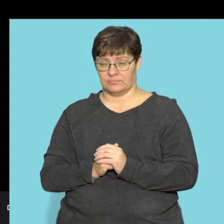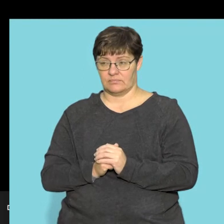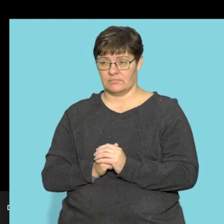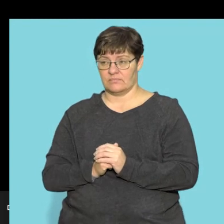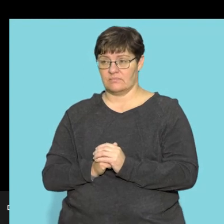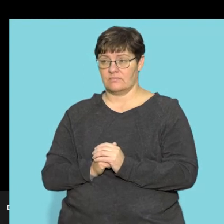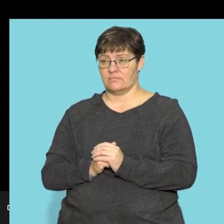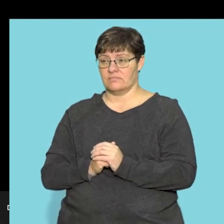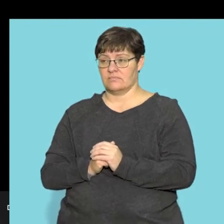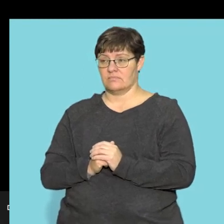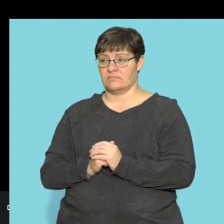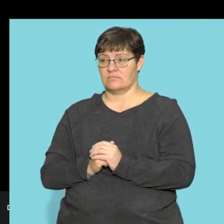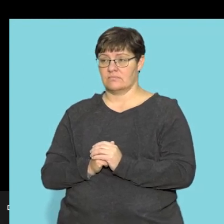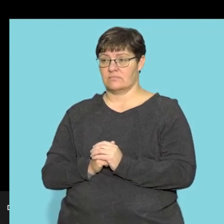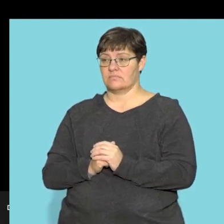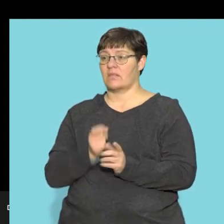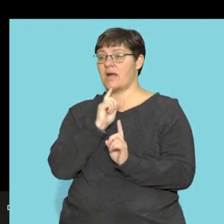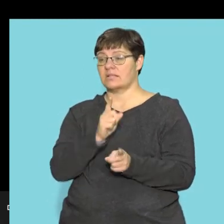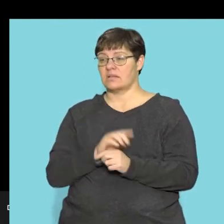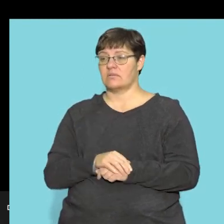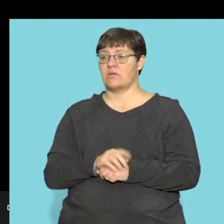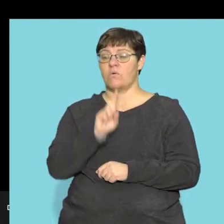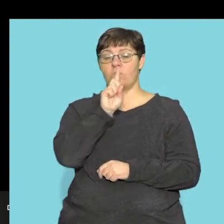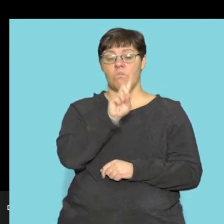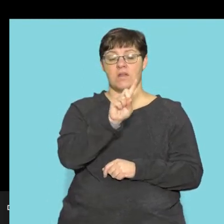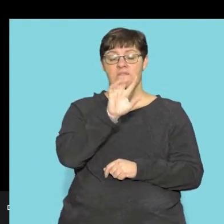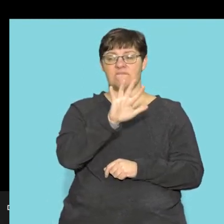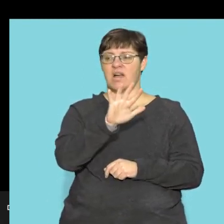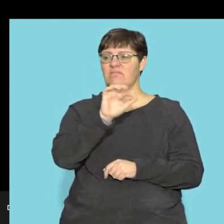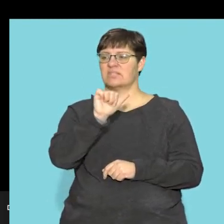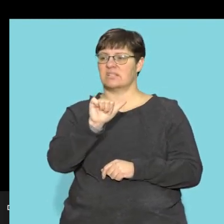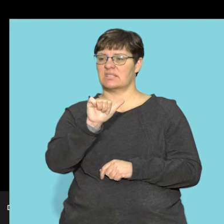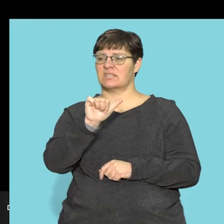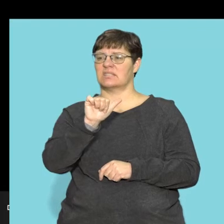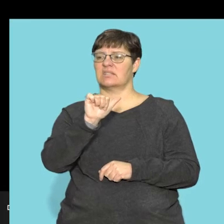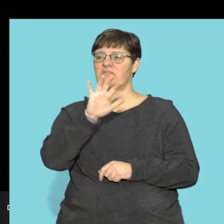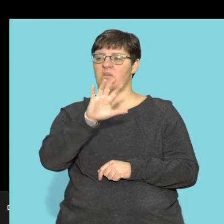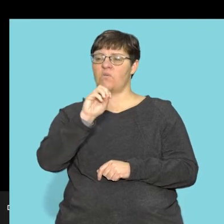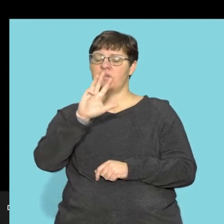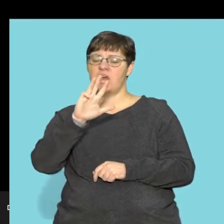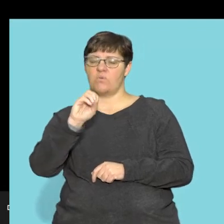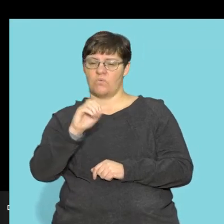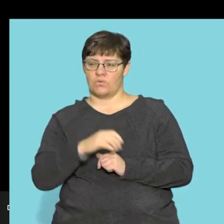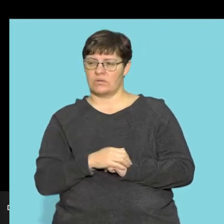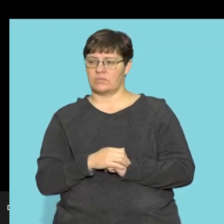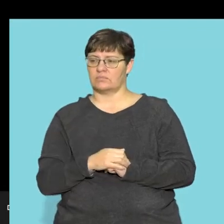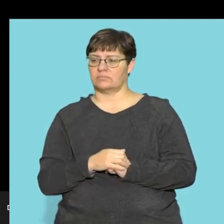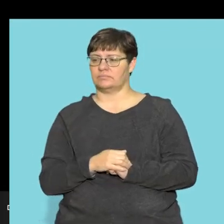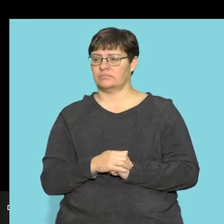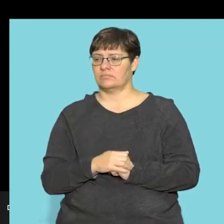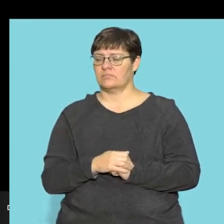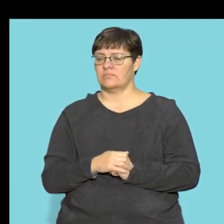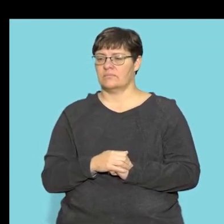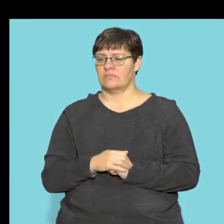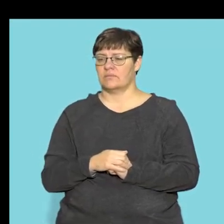0.1325 over 12. And this will then give me that much there, right? So this